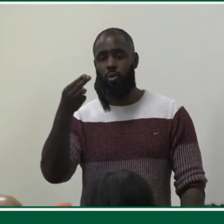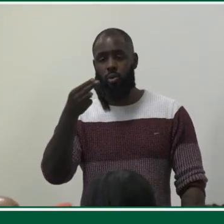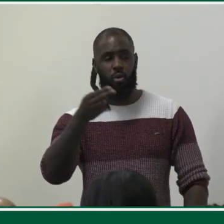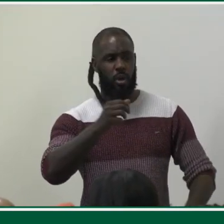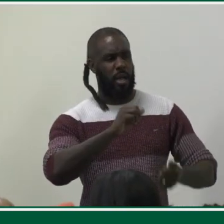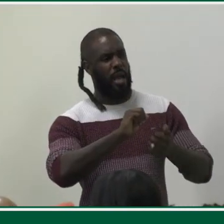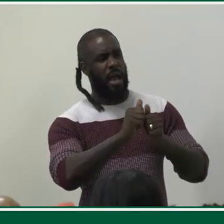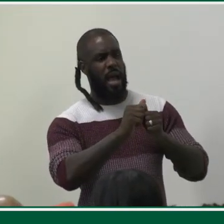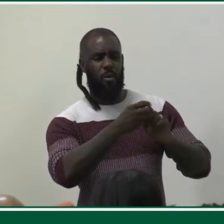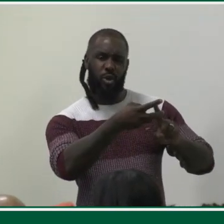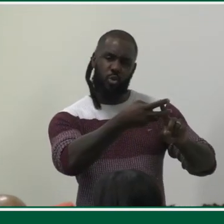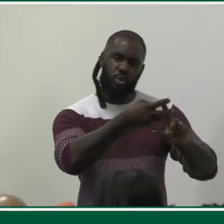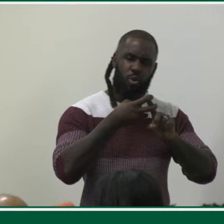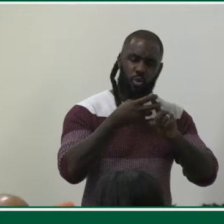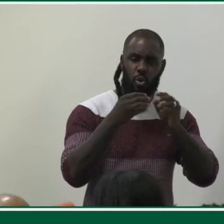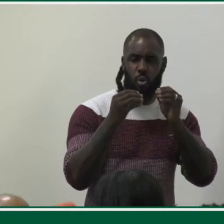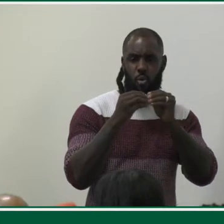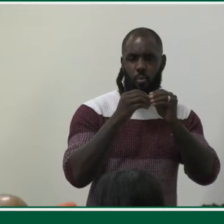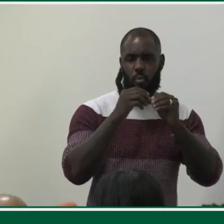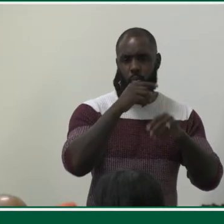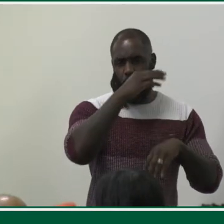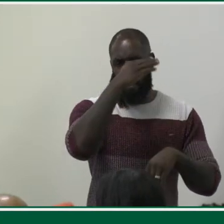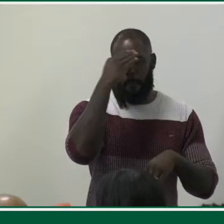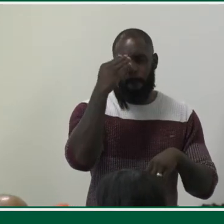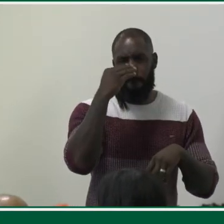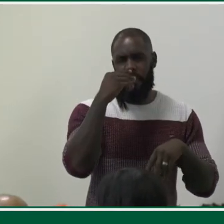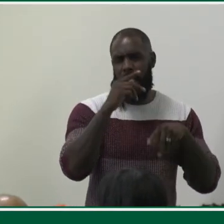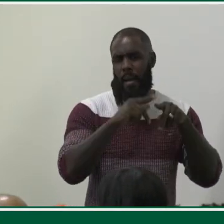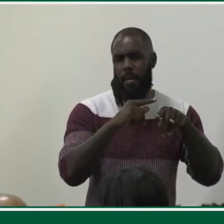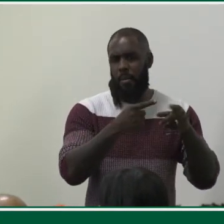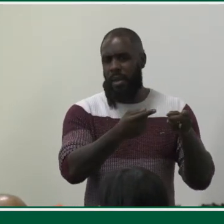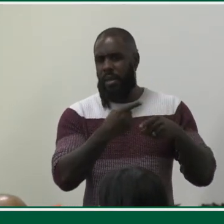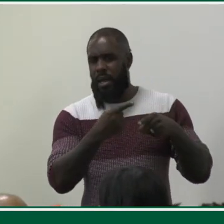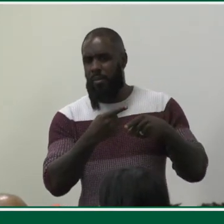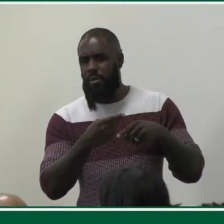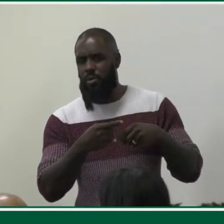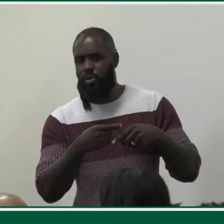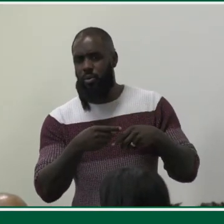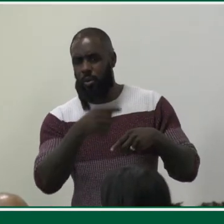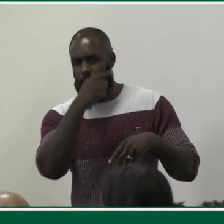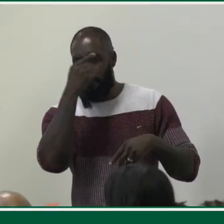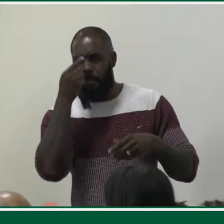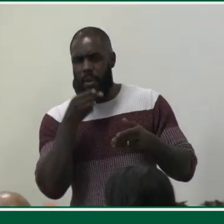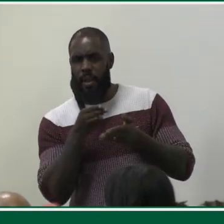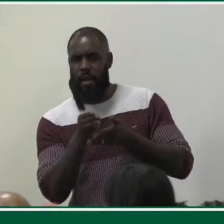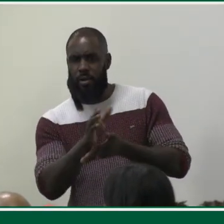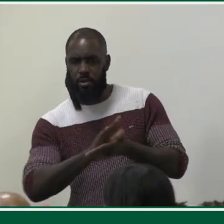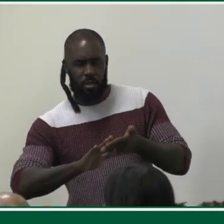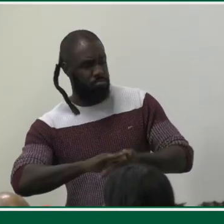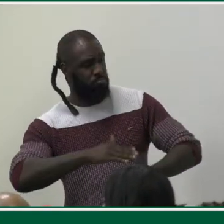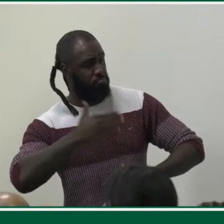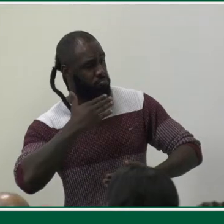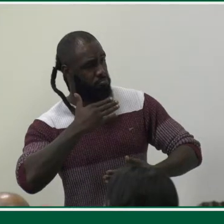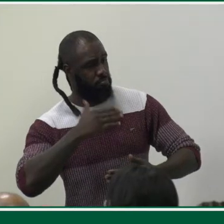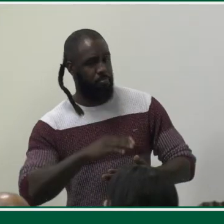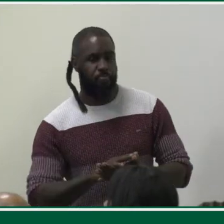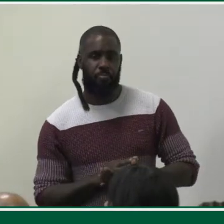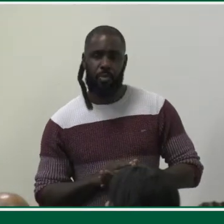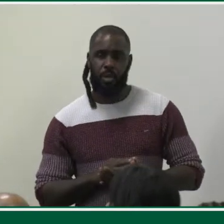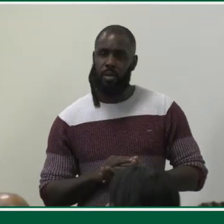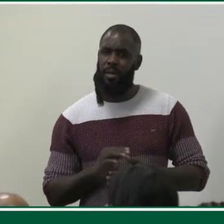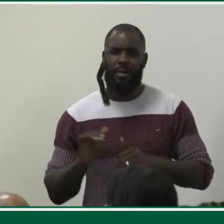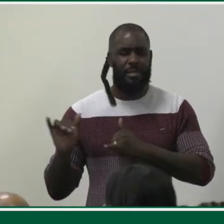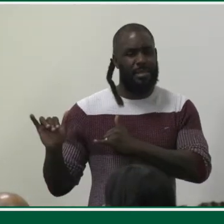about recruiting Black students to attend the Black Honors College? Yes, so thank you for asking that question and